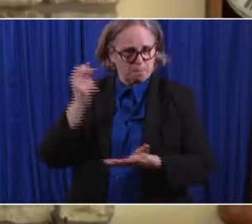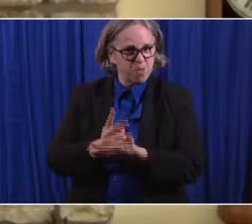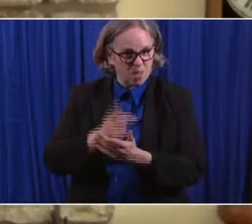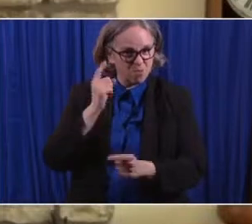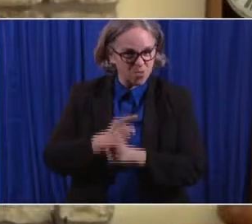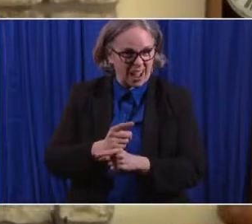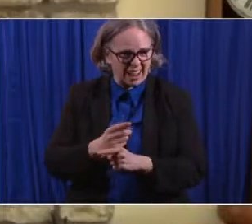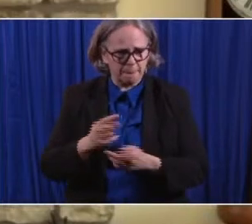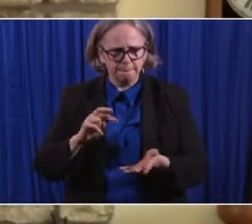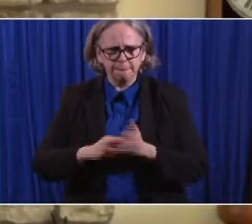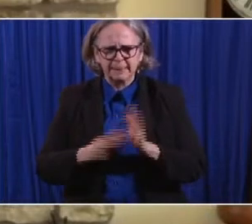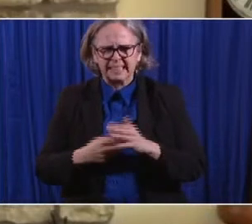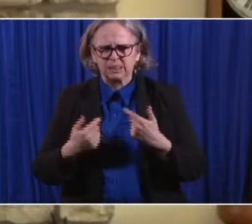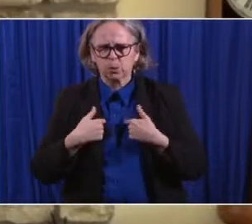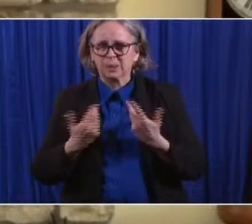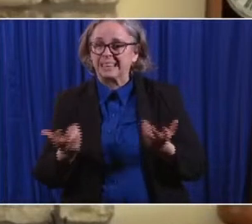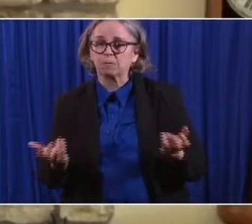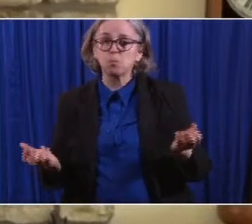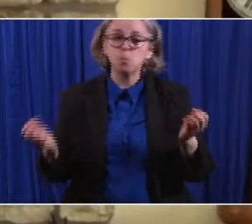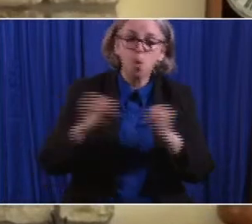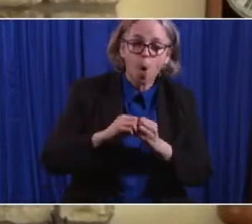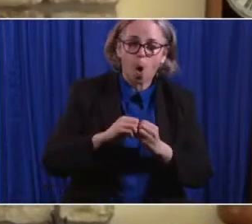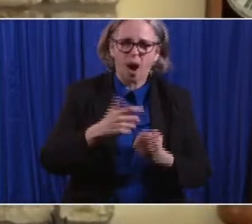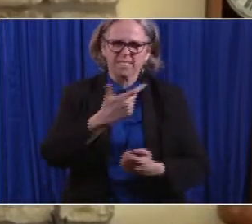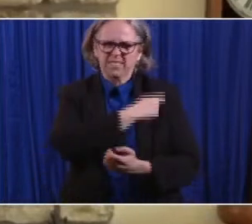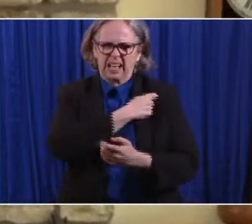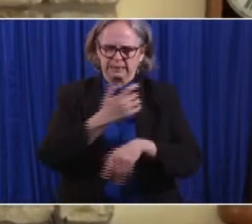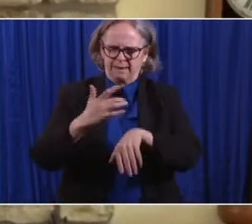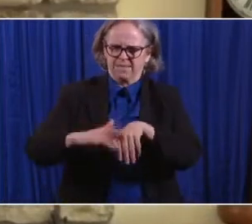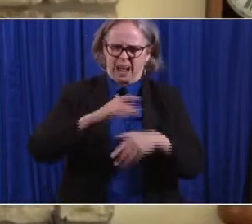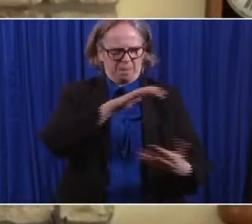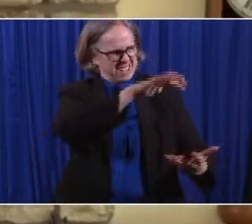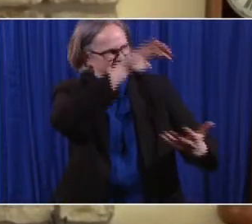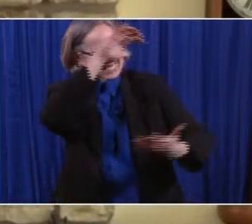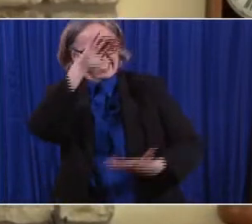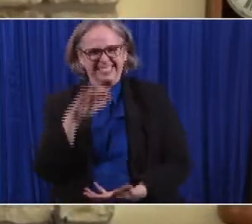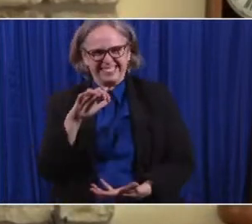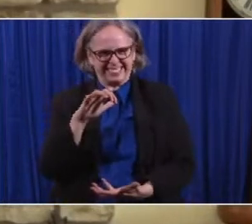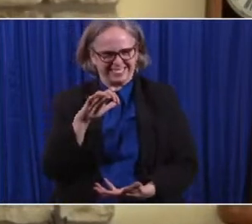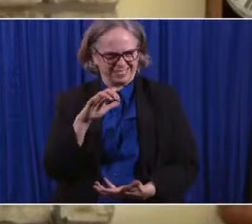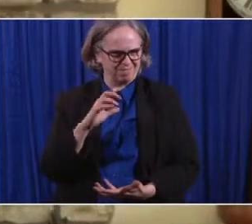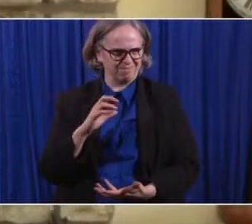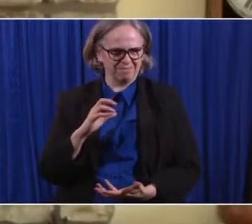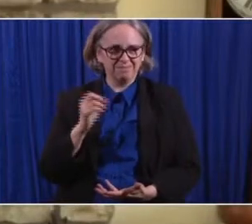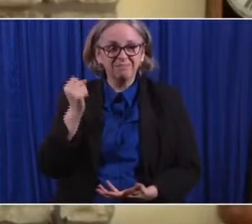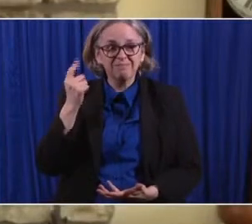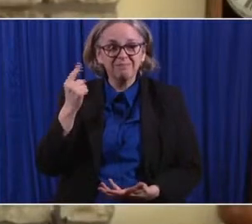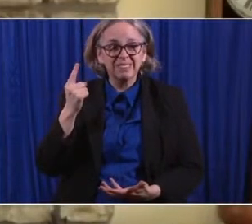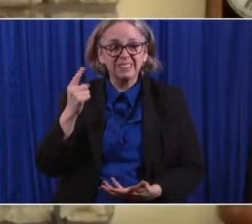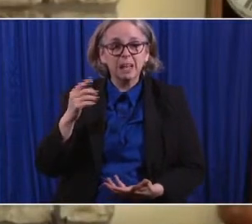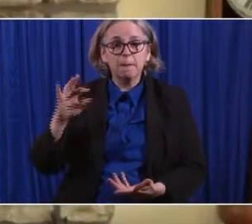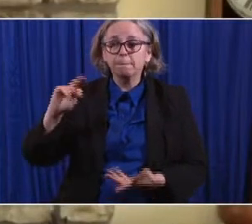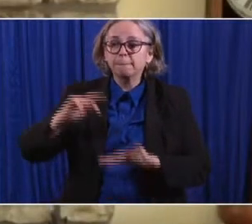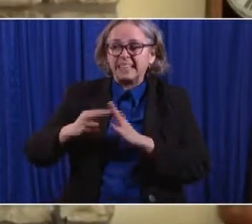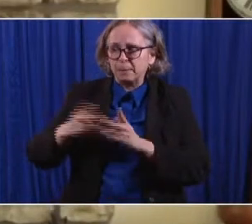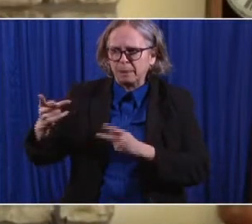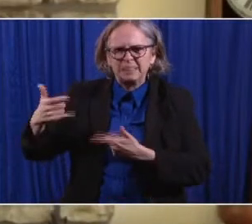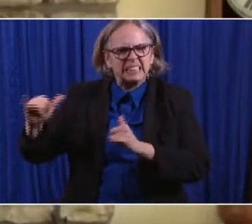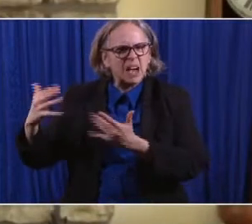uptake, there's still, significant demand out there. But frankly, we